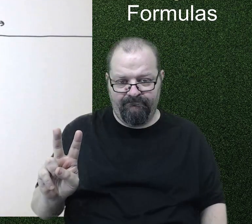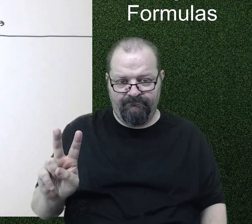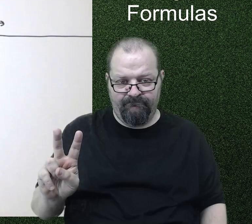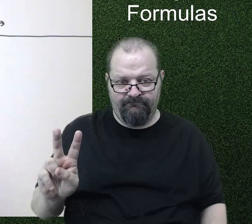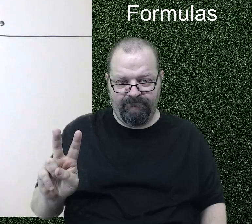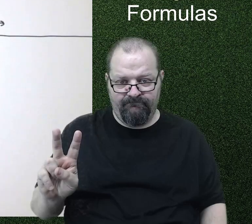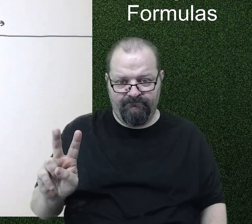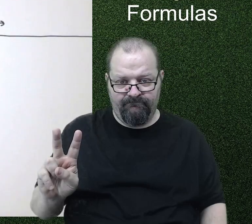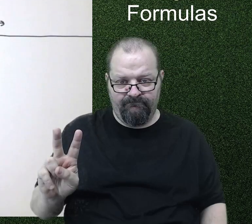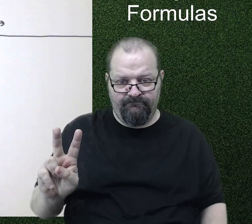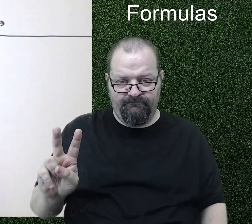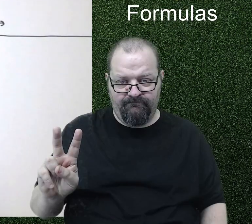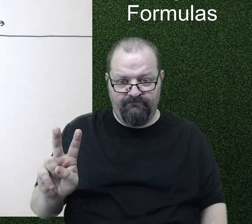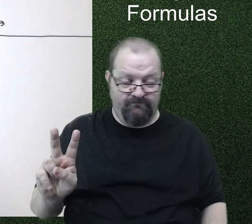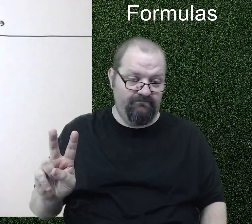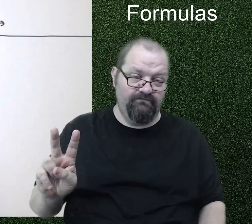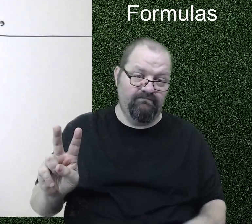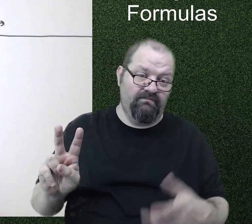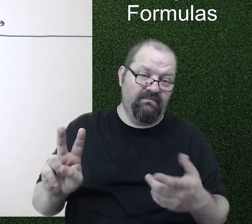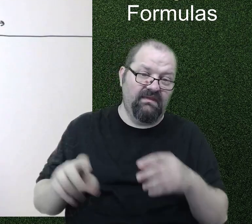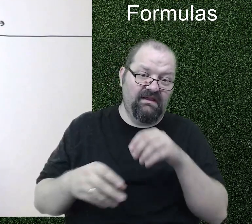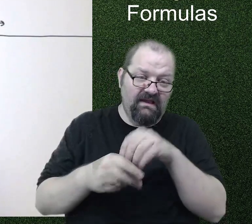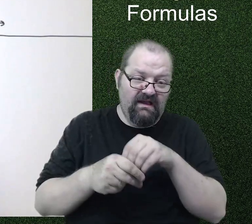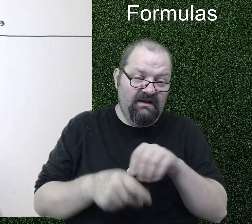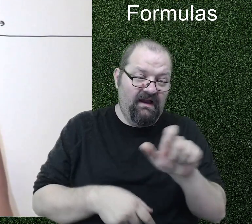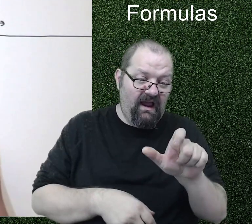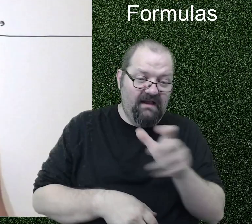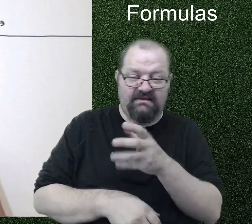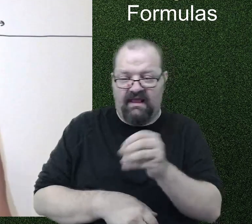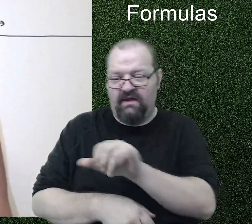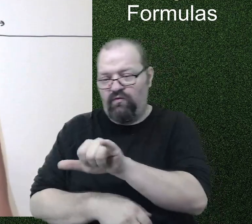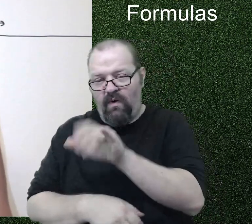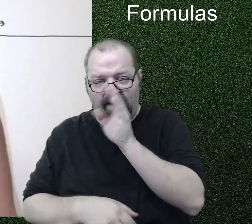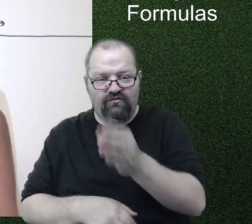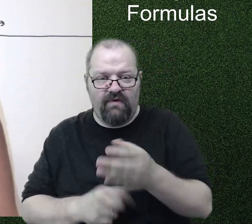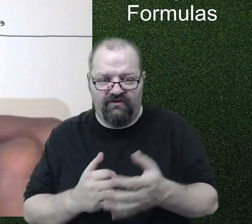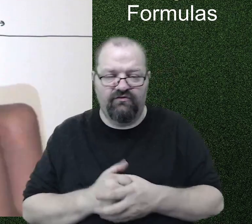In the x and y directions, respectively.